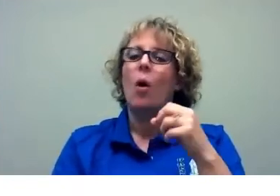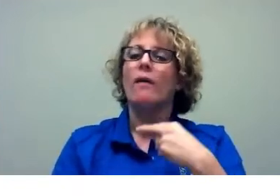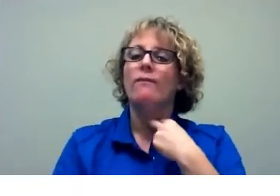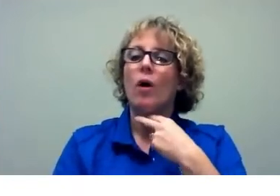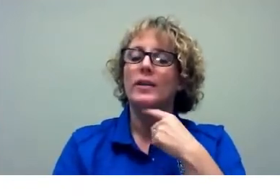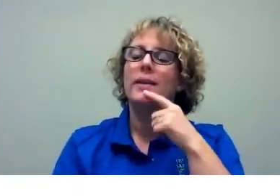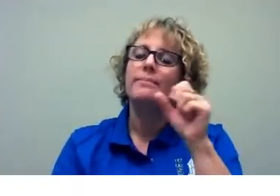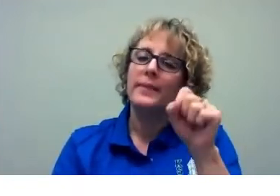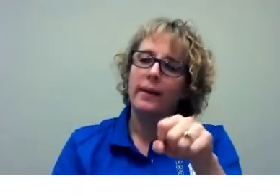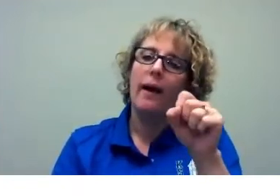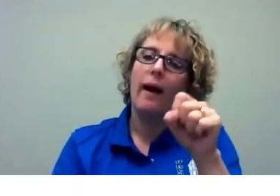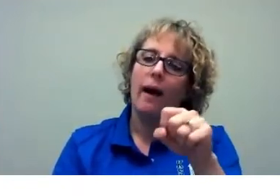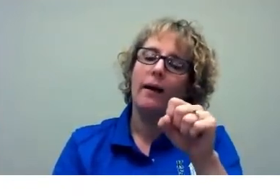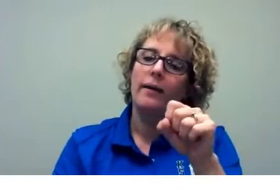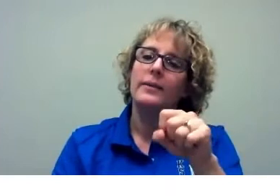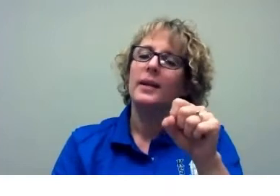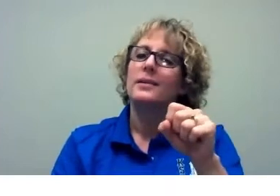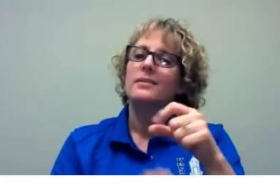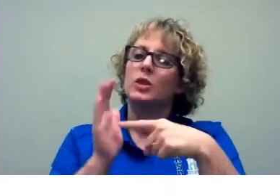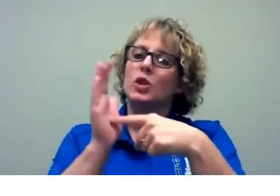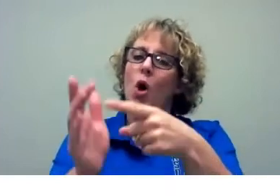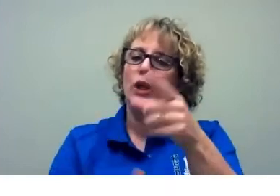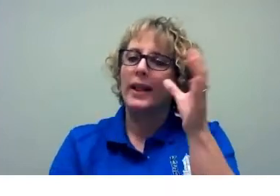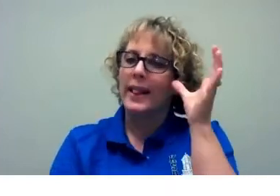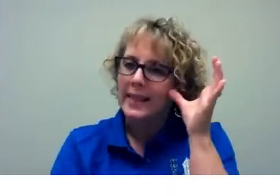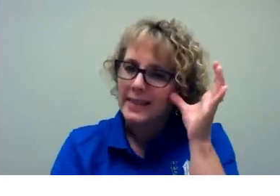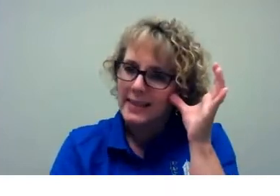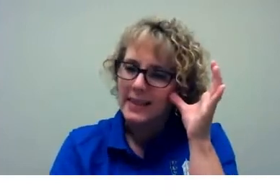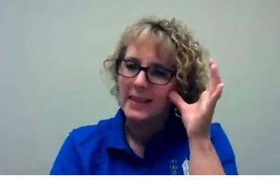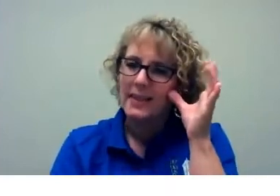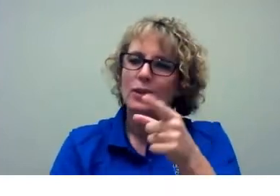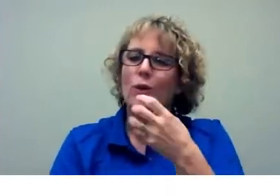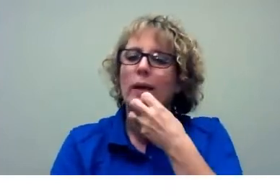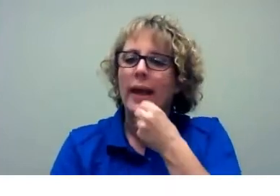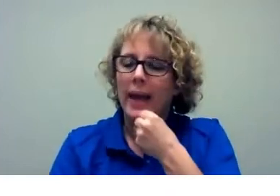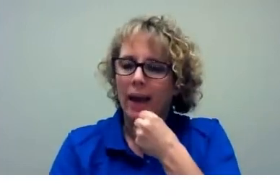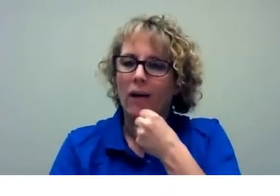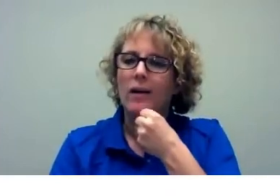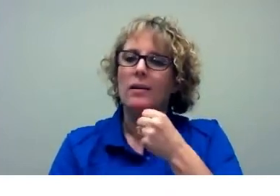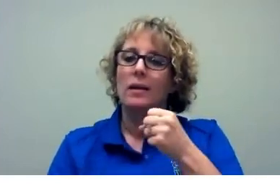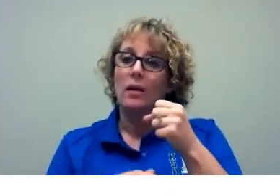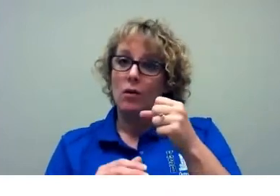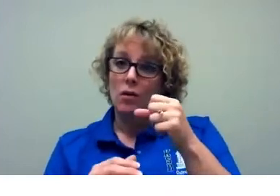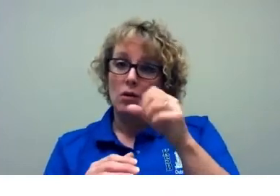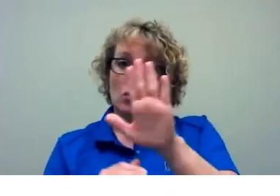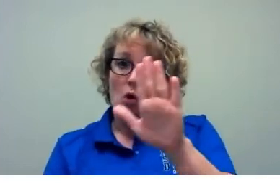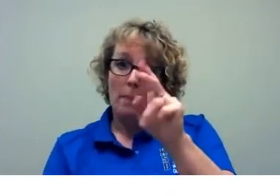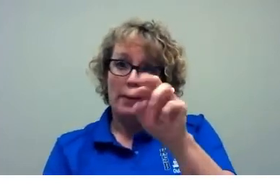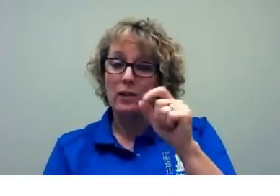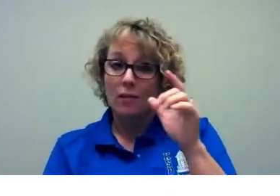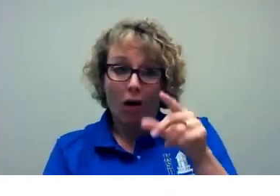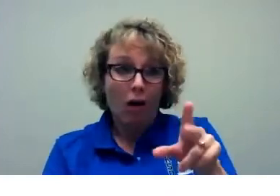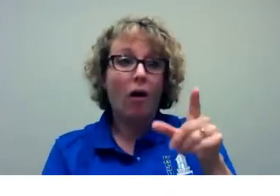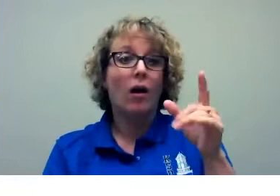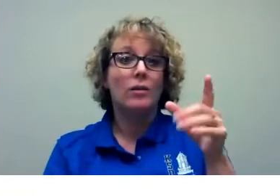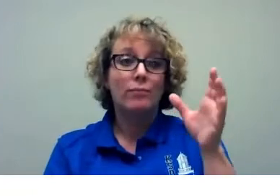You can nod your head or your voice and say, yeah, to show that you're listening, you